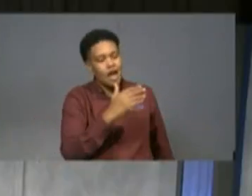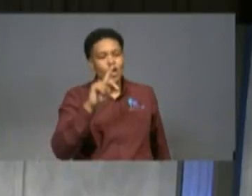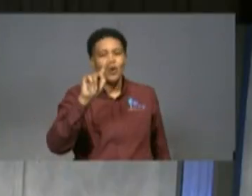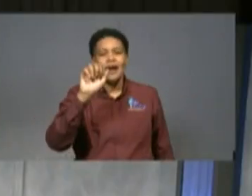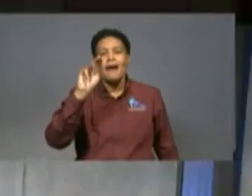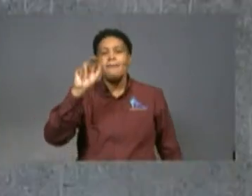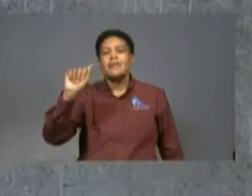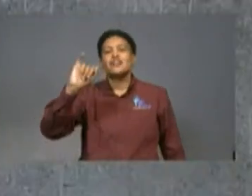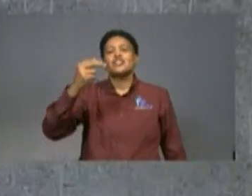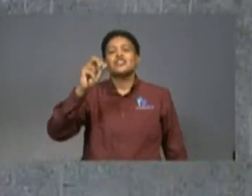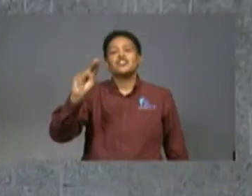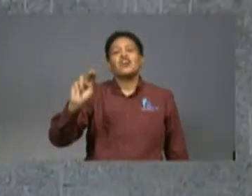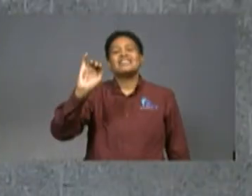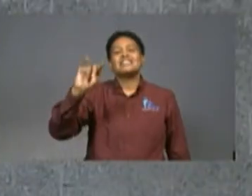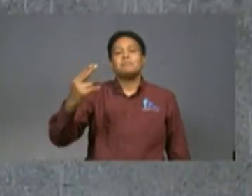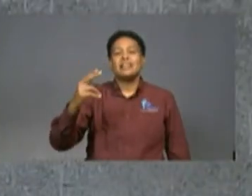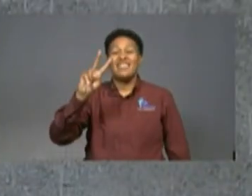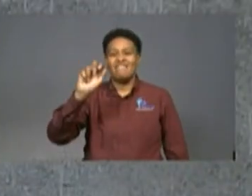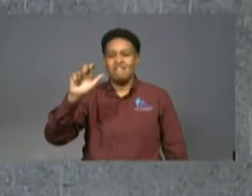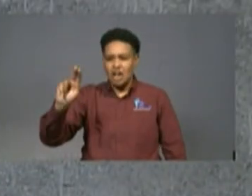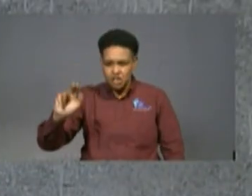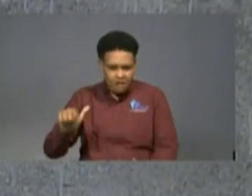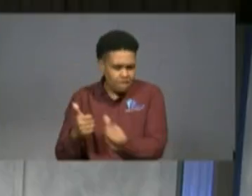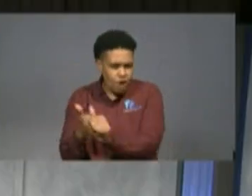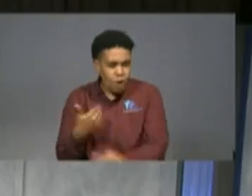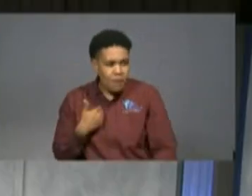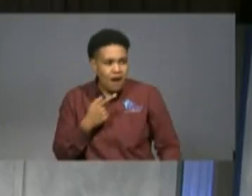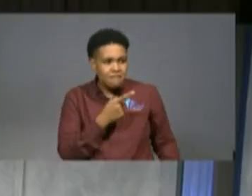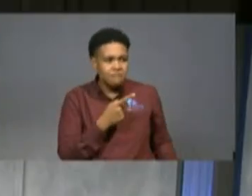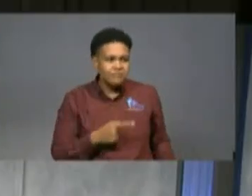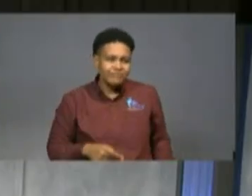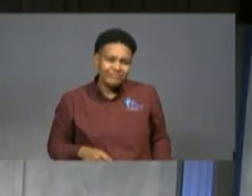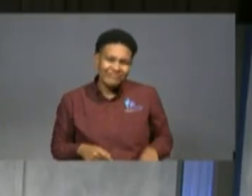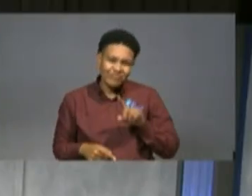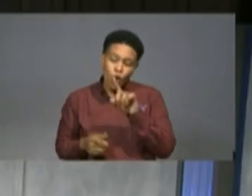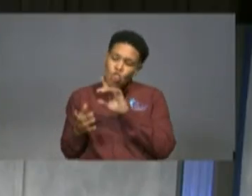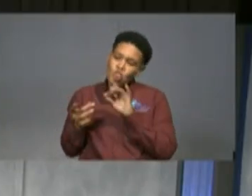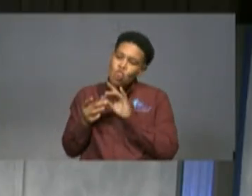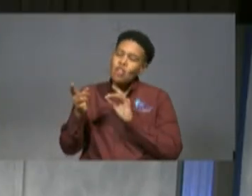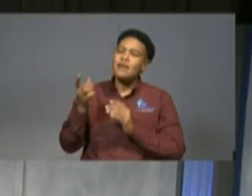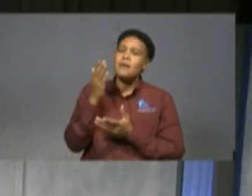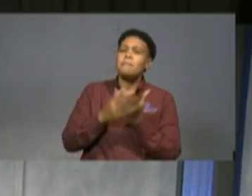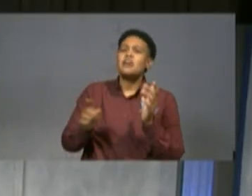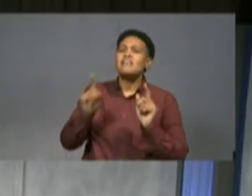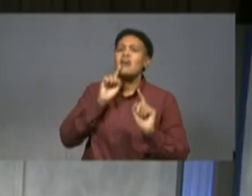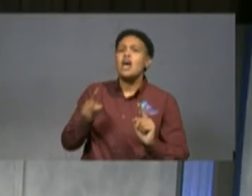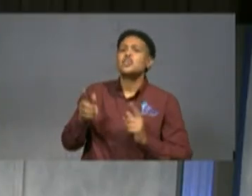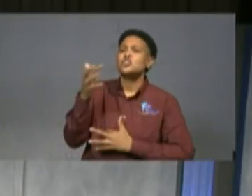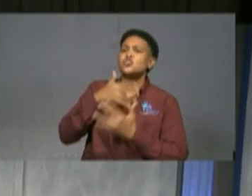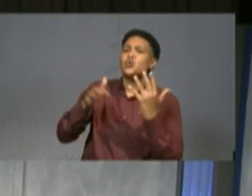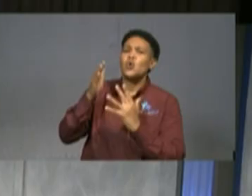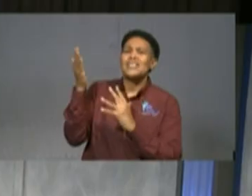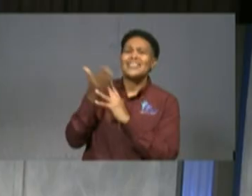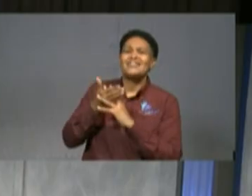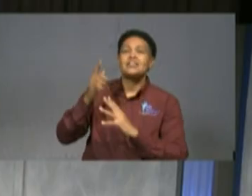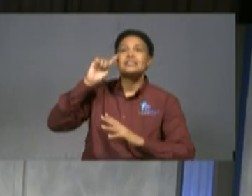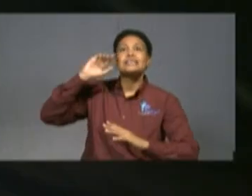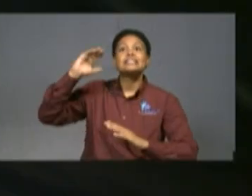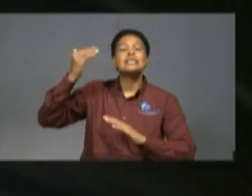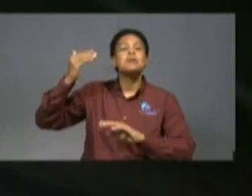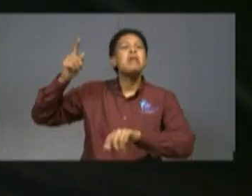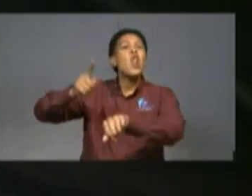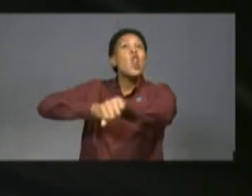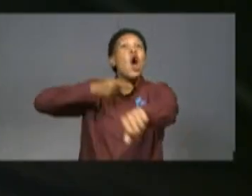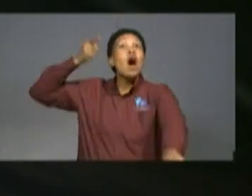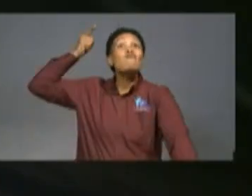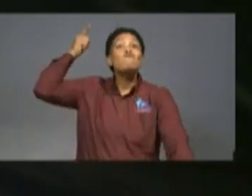Vashon has a follow-up question. You predicated part of your answer on social intervention, which is seen as quite long-term. The question was, what's